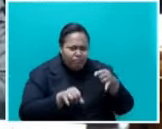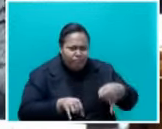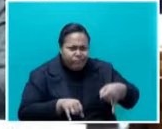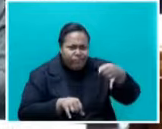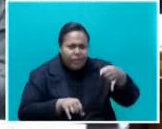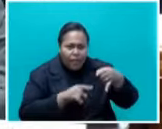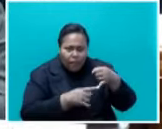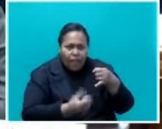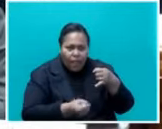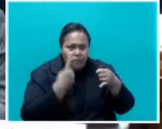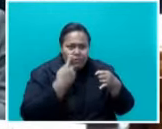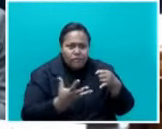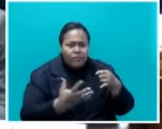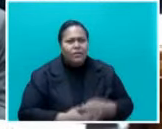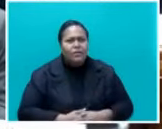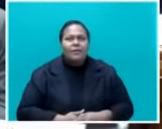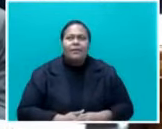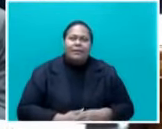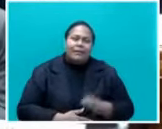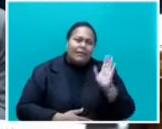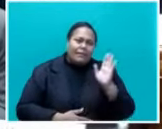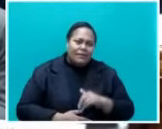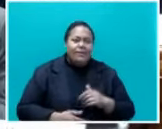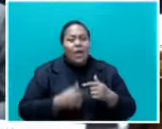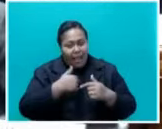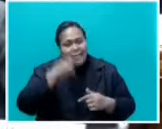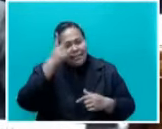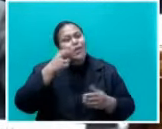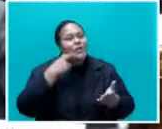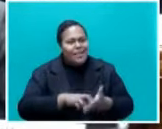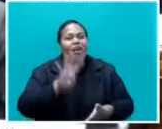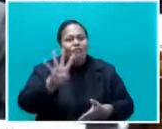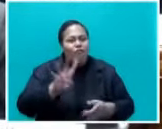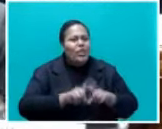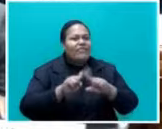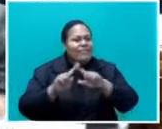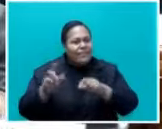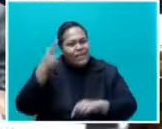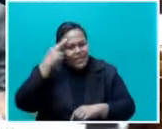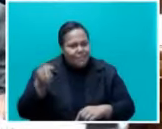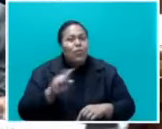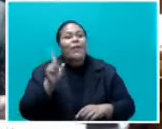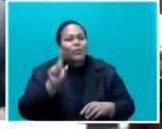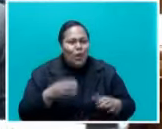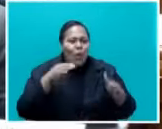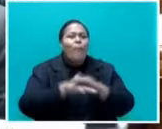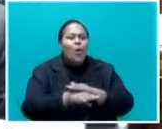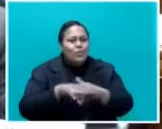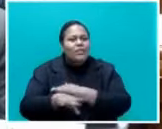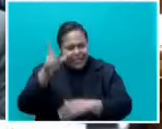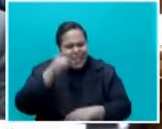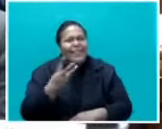sir, I can go and register under 4 different names, and then I can ask for postal ballot for 3 of my